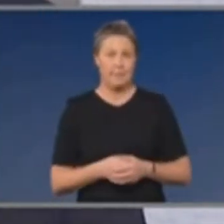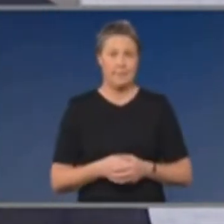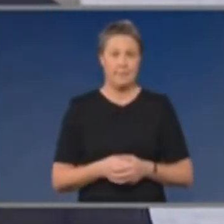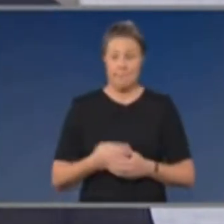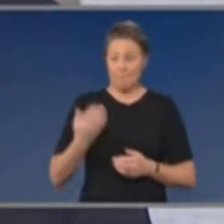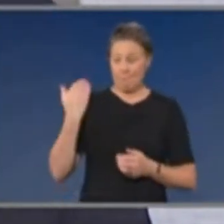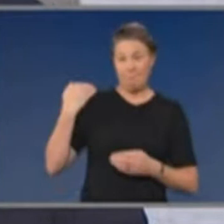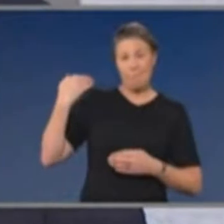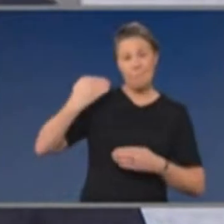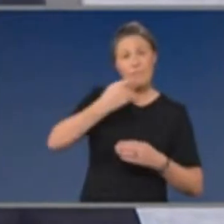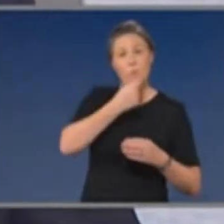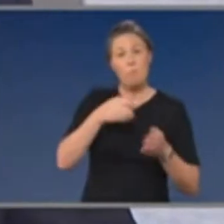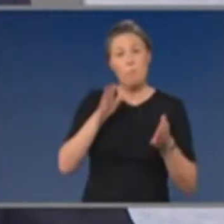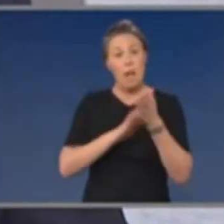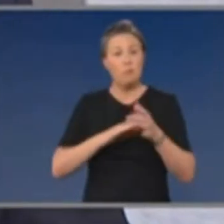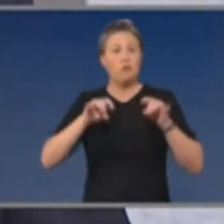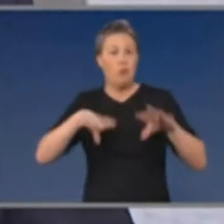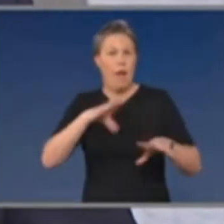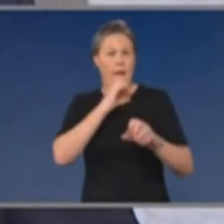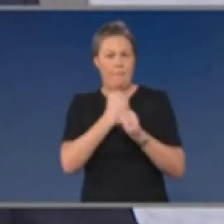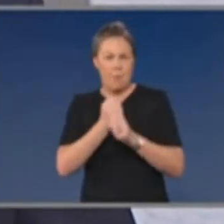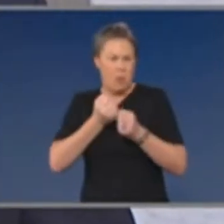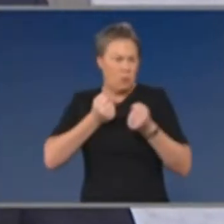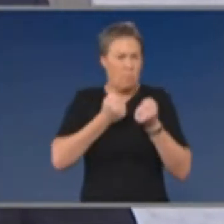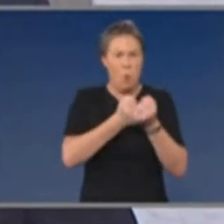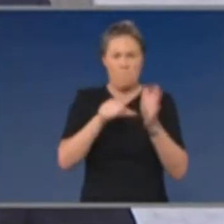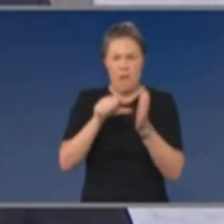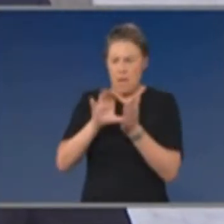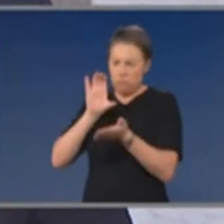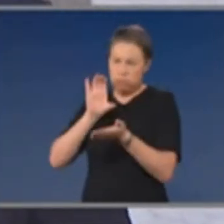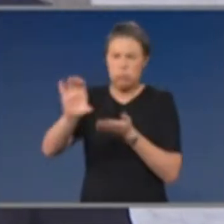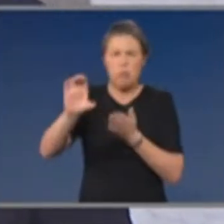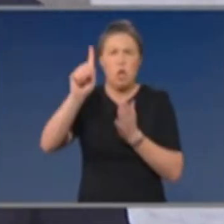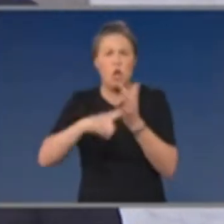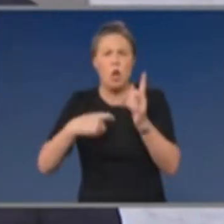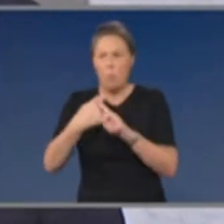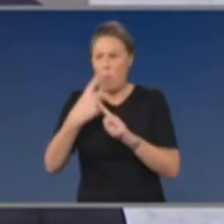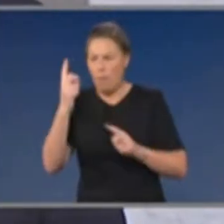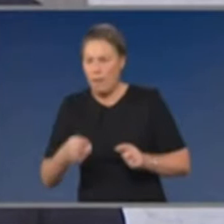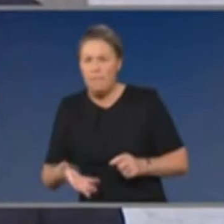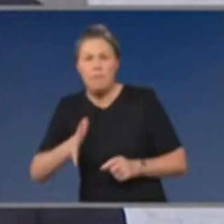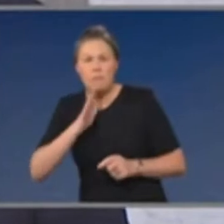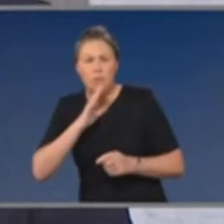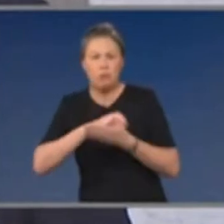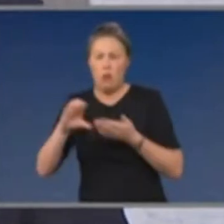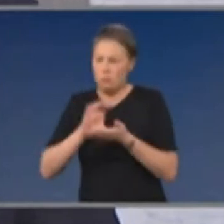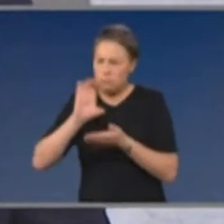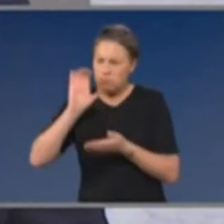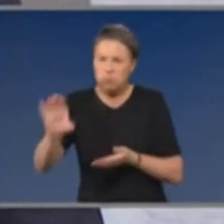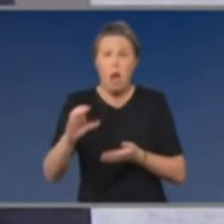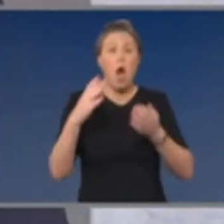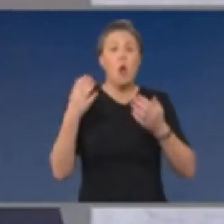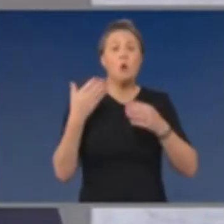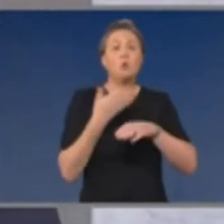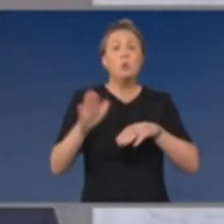many months through a raft of programs: Job Seeker, JobKeeper, Home Builder, the important